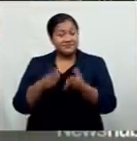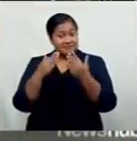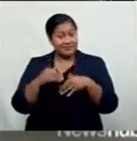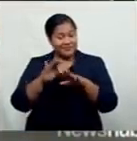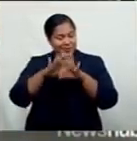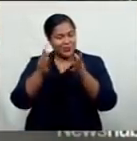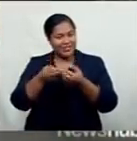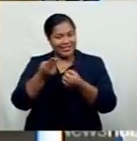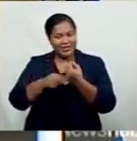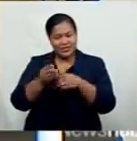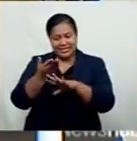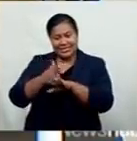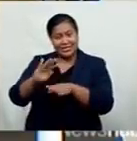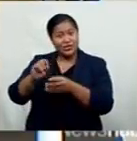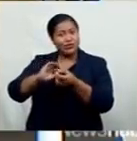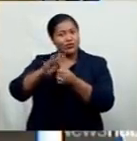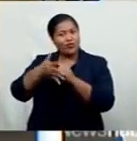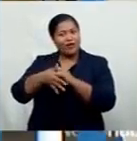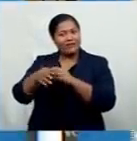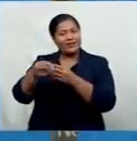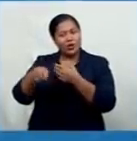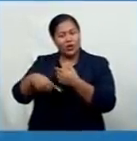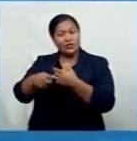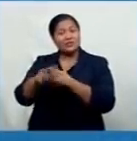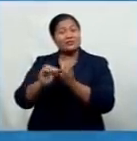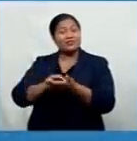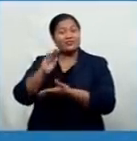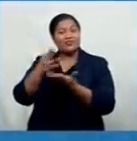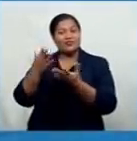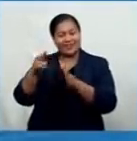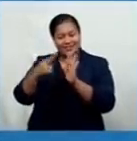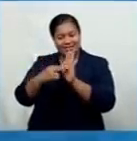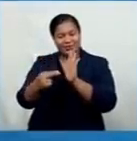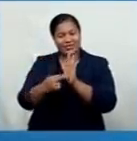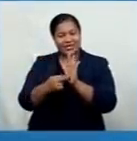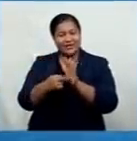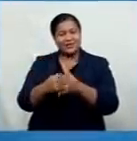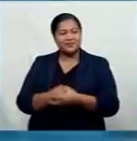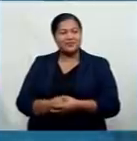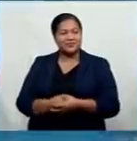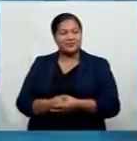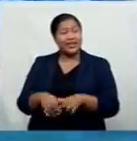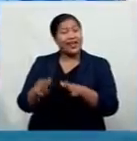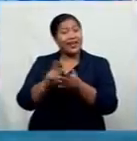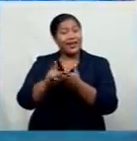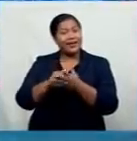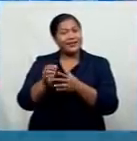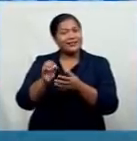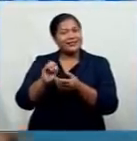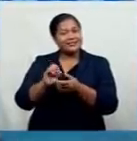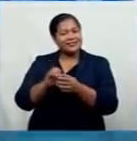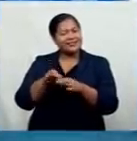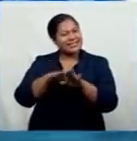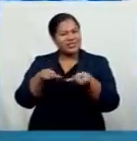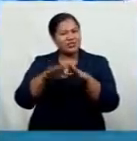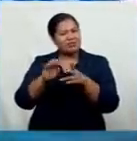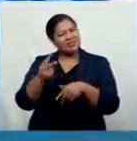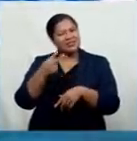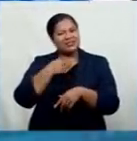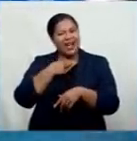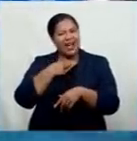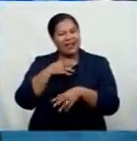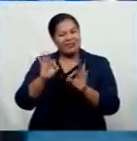in world news, new COVID-19 cases continue to increase in New Zealand. And later in sports, swimmers stuck on land for training.